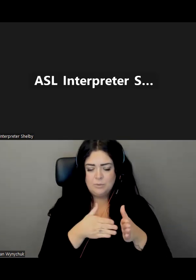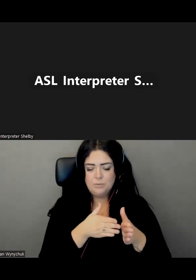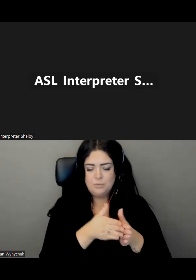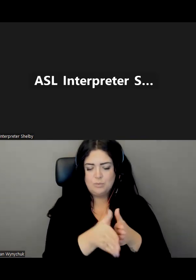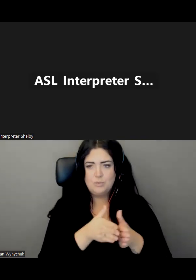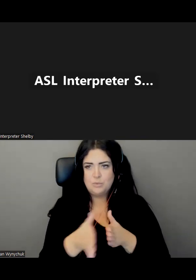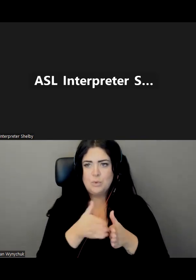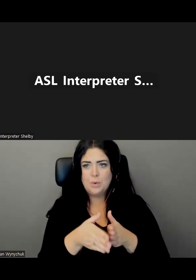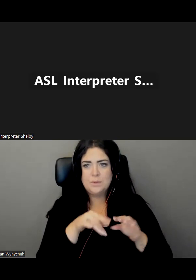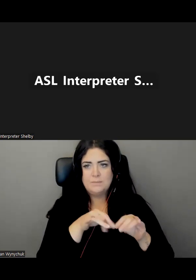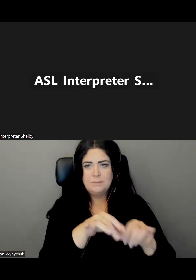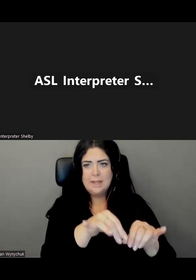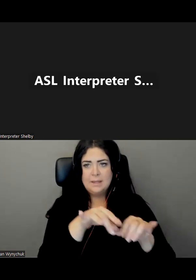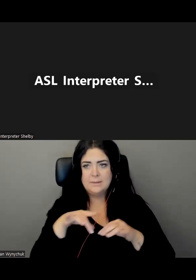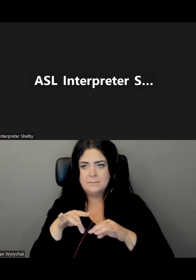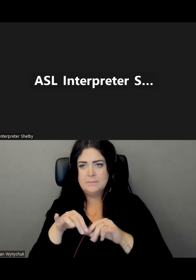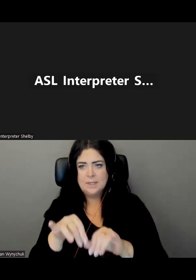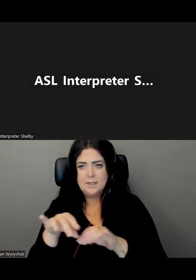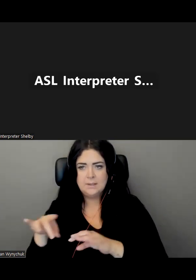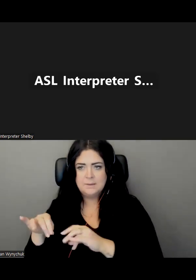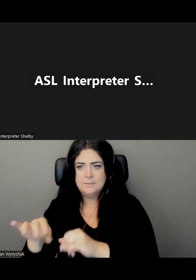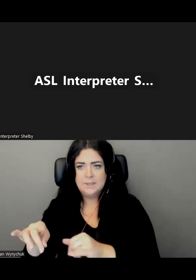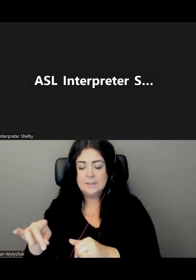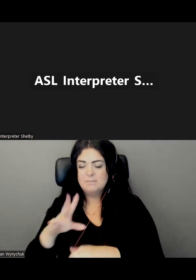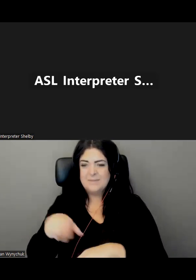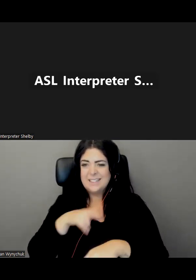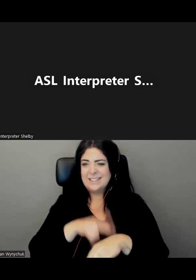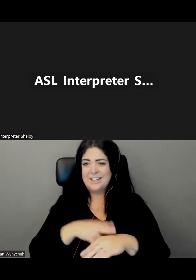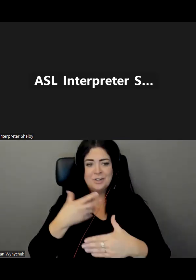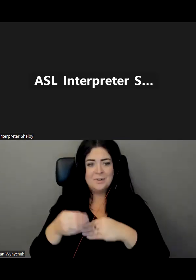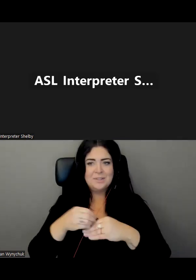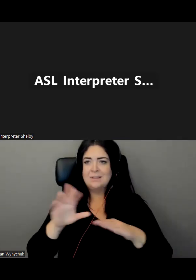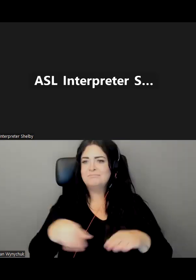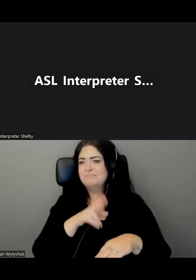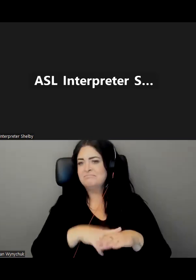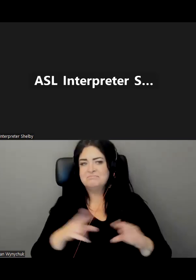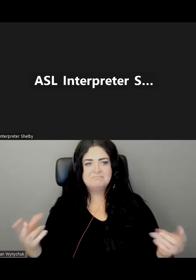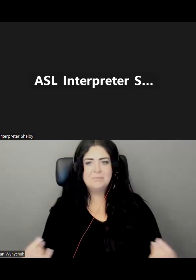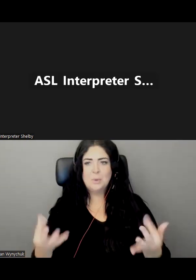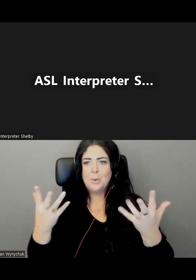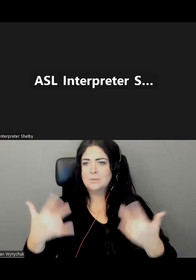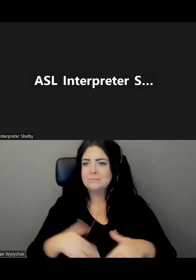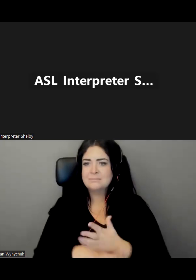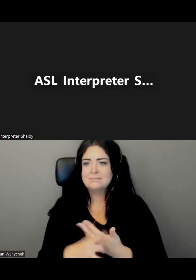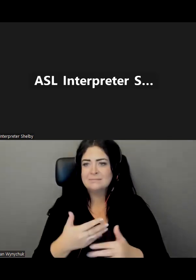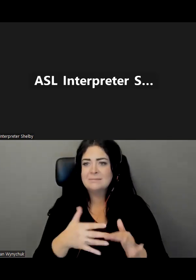nature, nature's not like that. Nature doesn't grow in rows. Nature doesn't, everything's kind of interconnected. So there's a